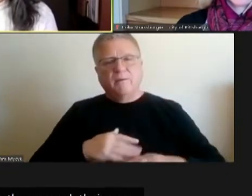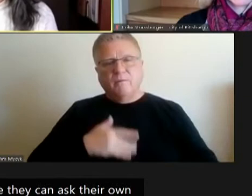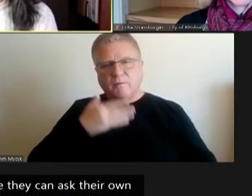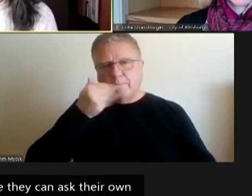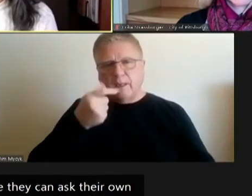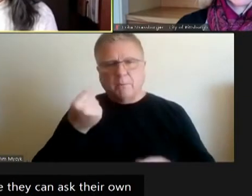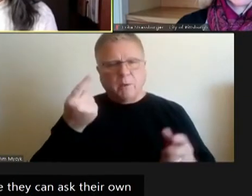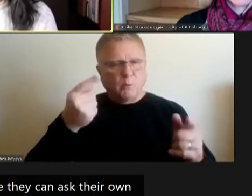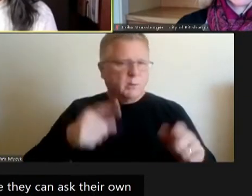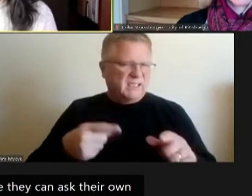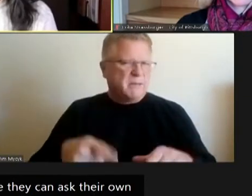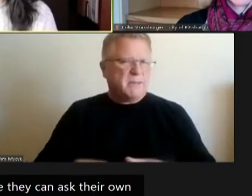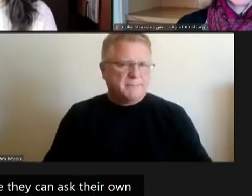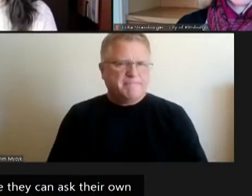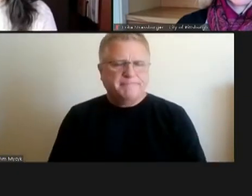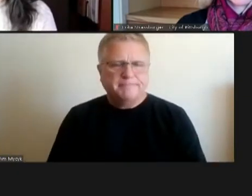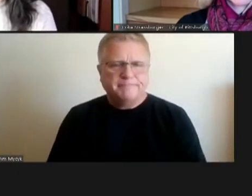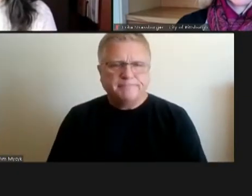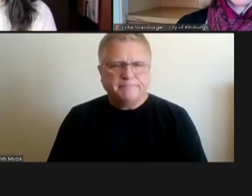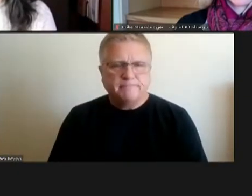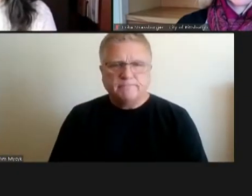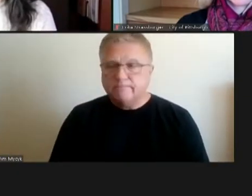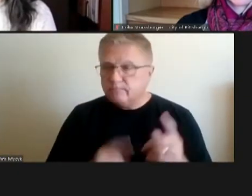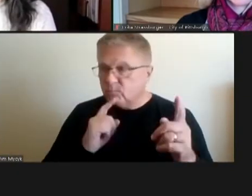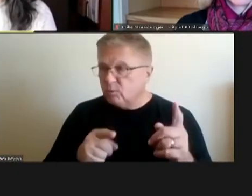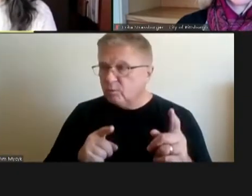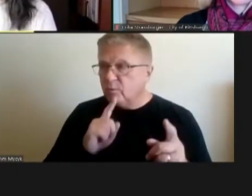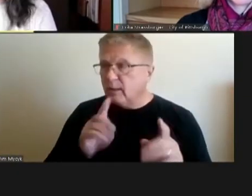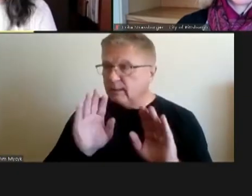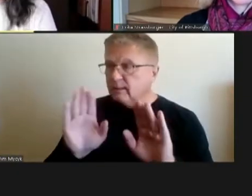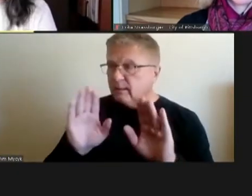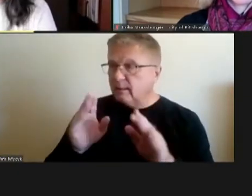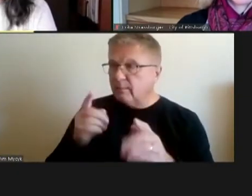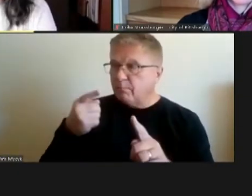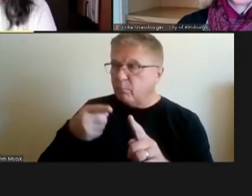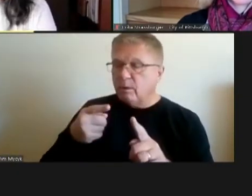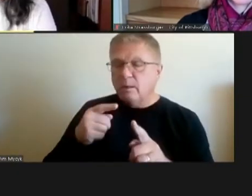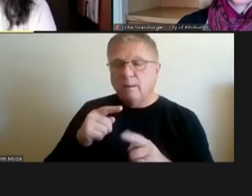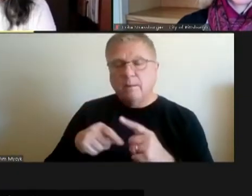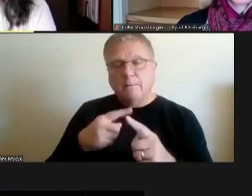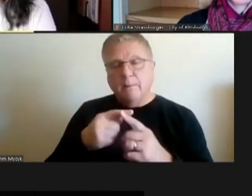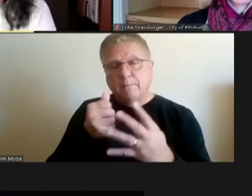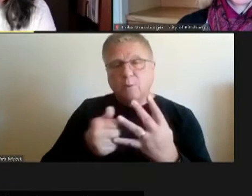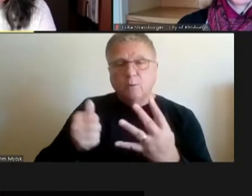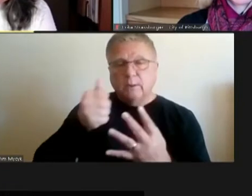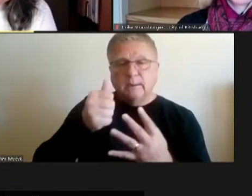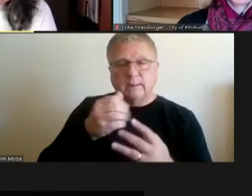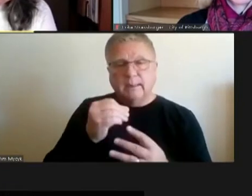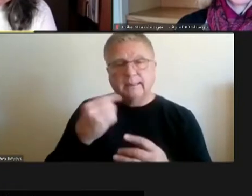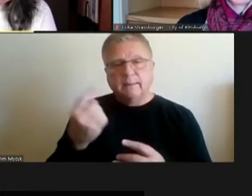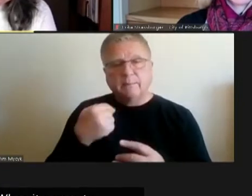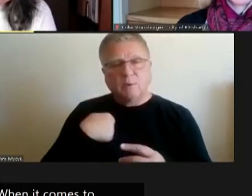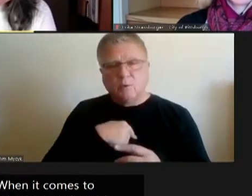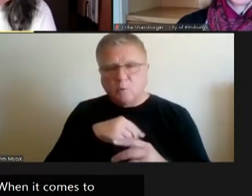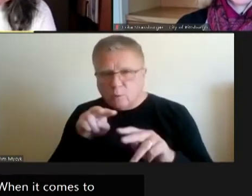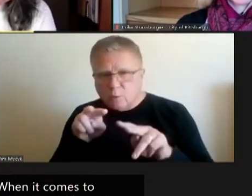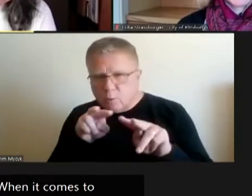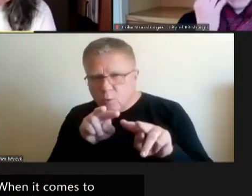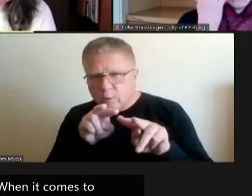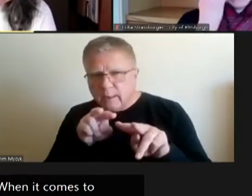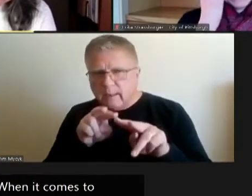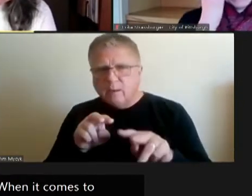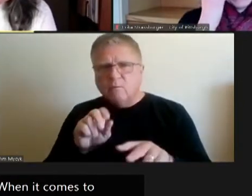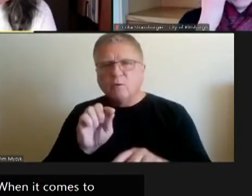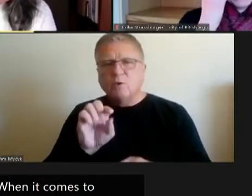on. Yeah, that's an excellent point when it comes to prioritization and one that we're looking at through our stormwater master